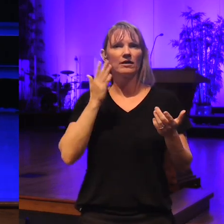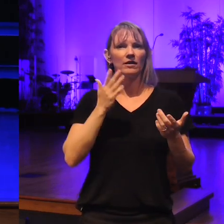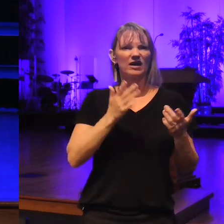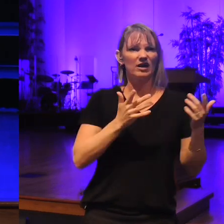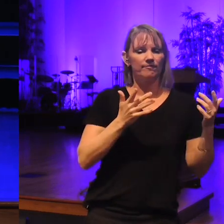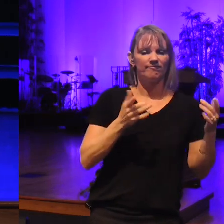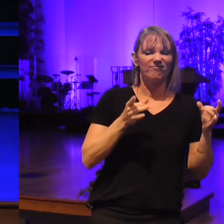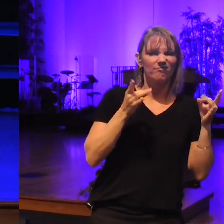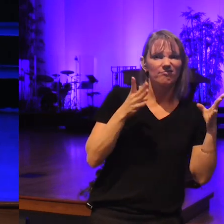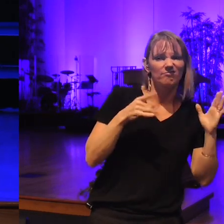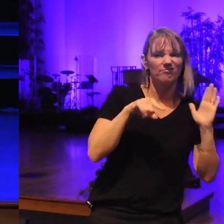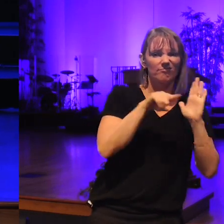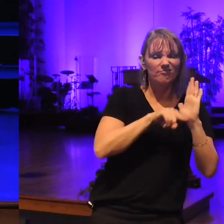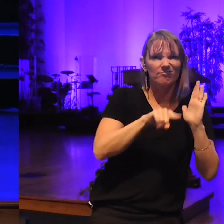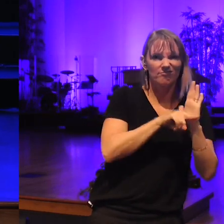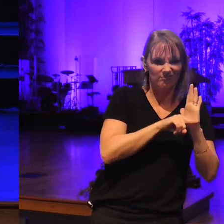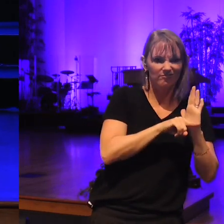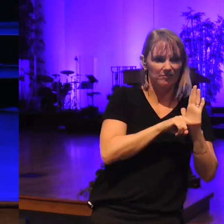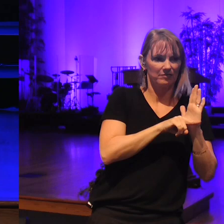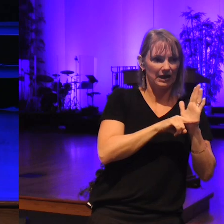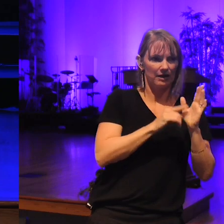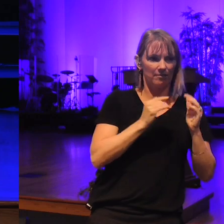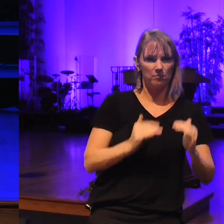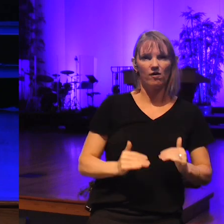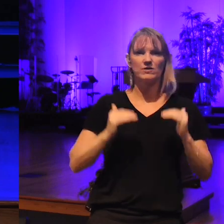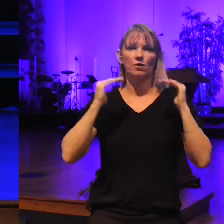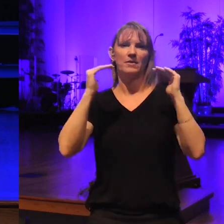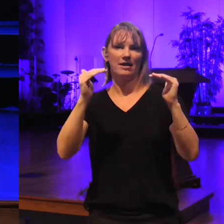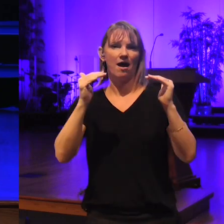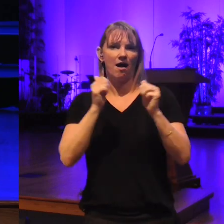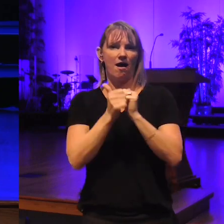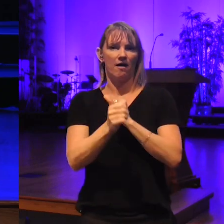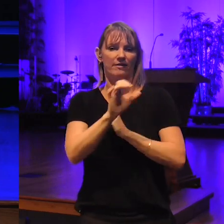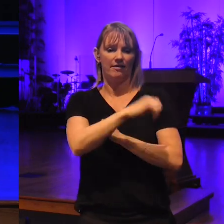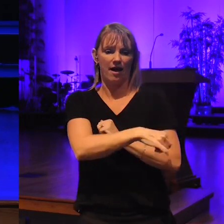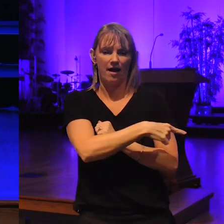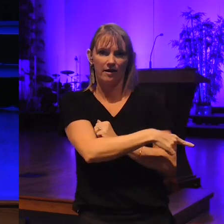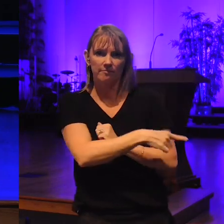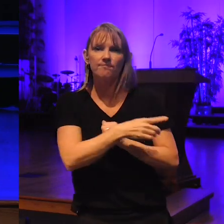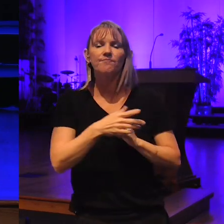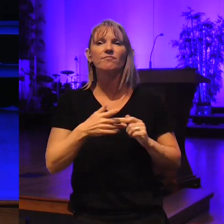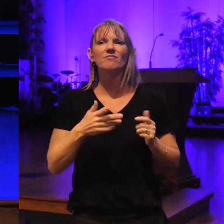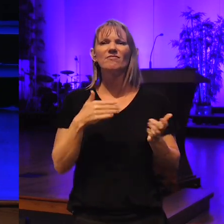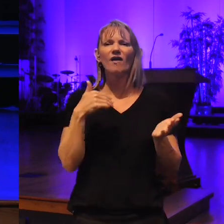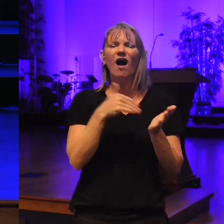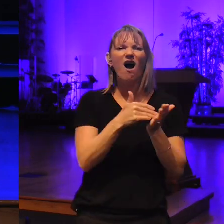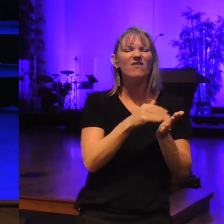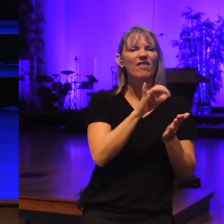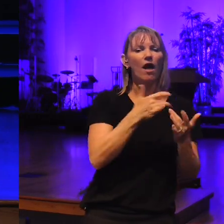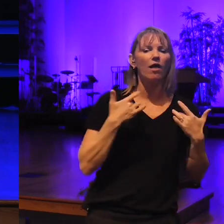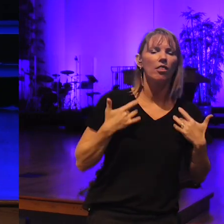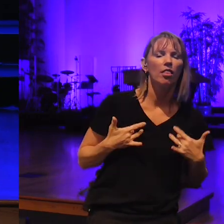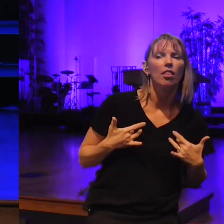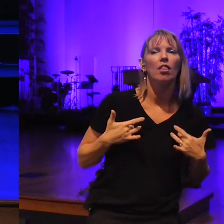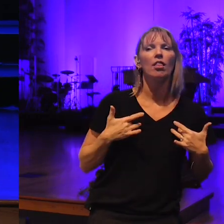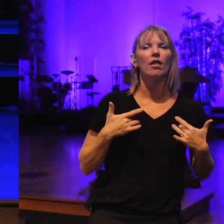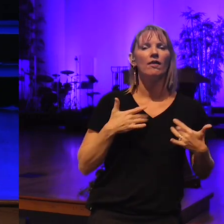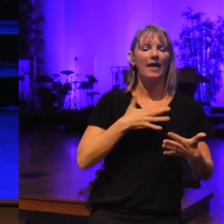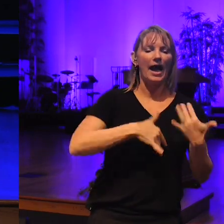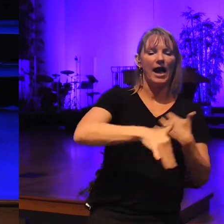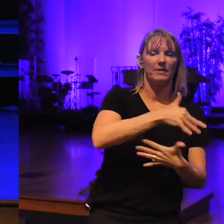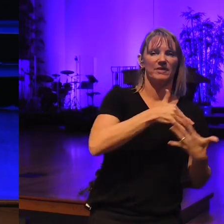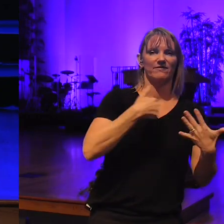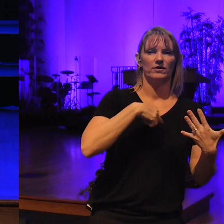and the doom. And a lot of times, that which is kind of the gloom is kind of the atmosphere that we